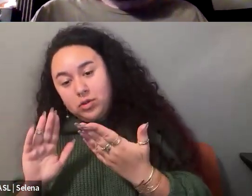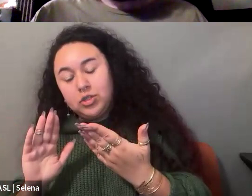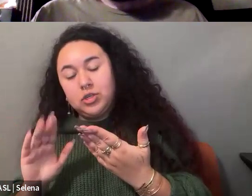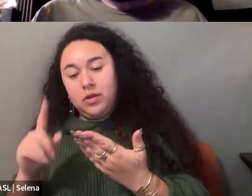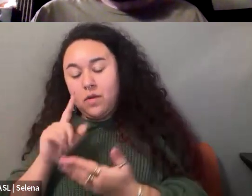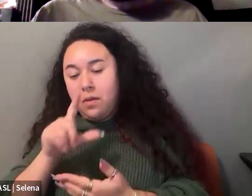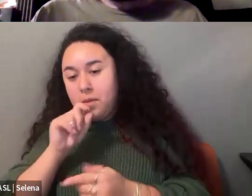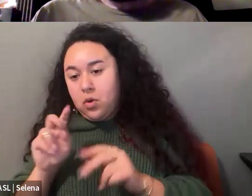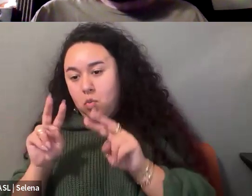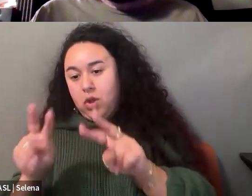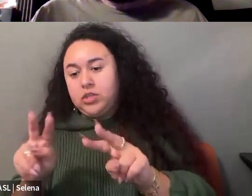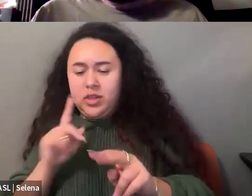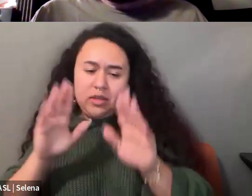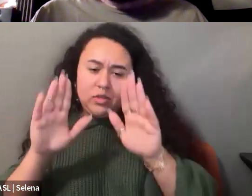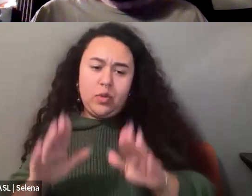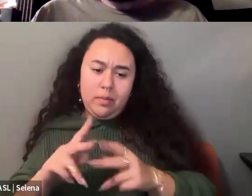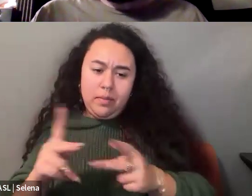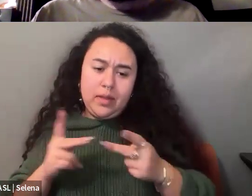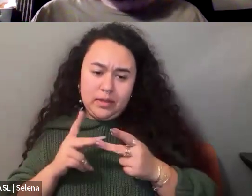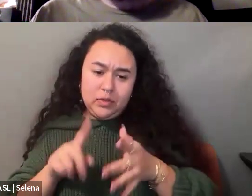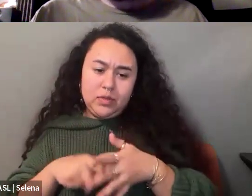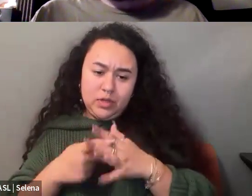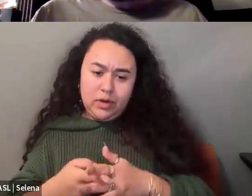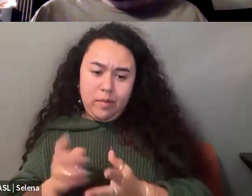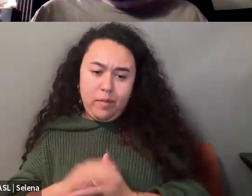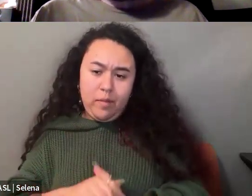And I think that's a great place for us to start.